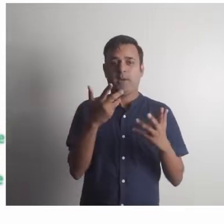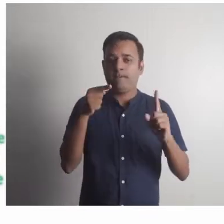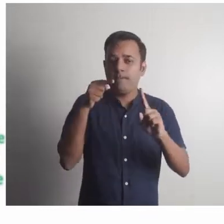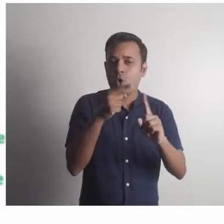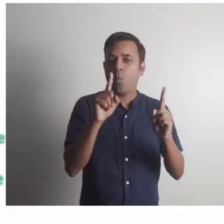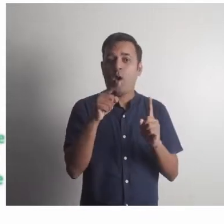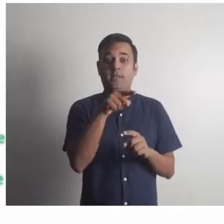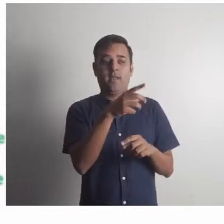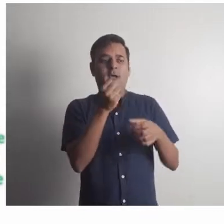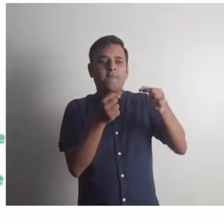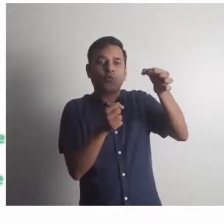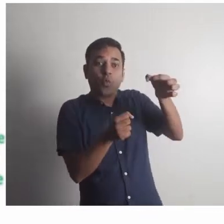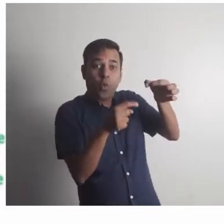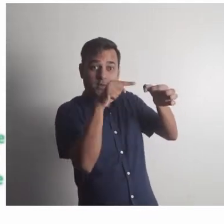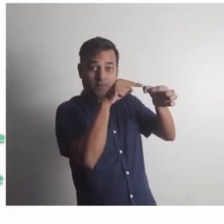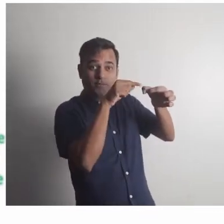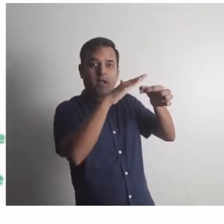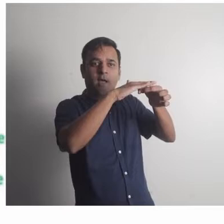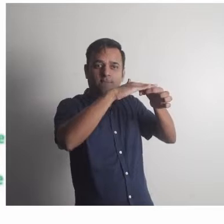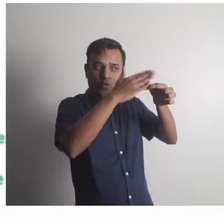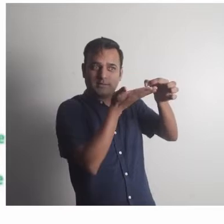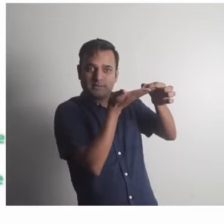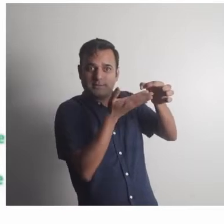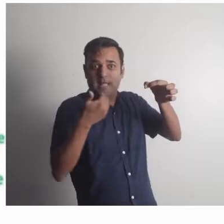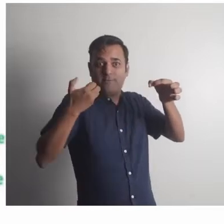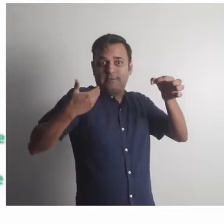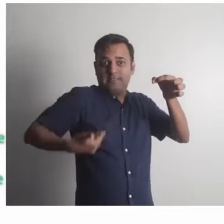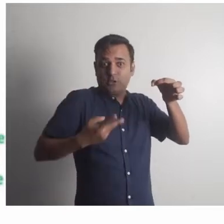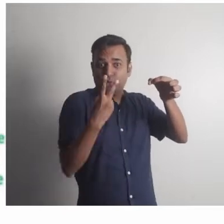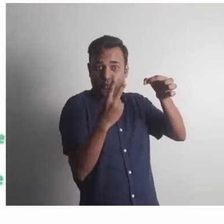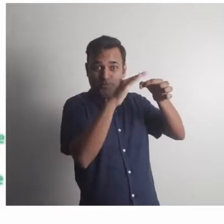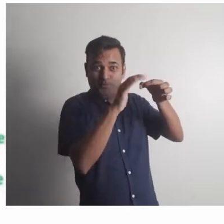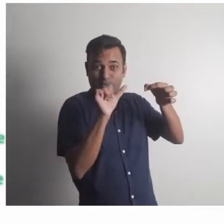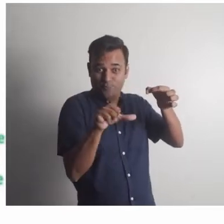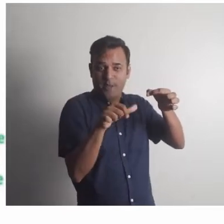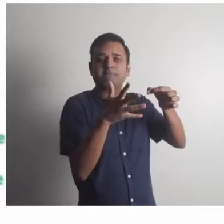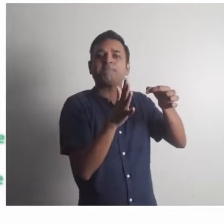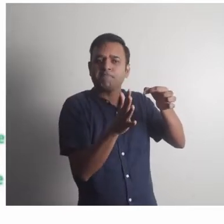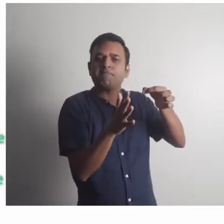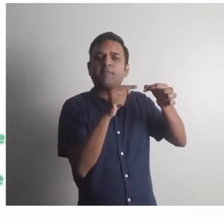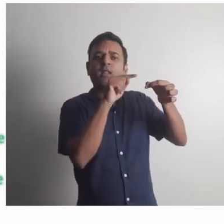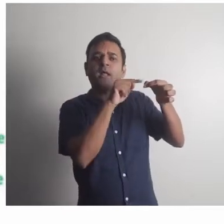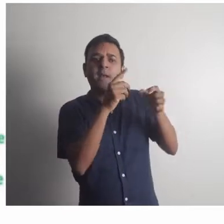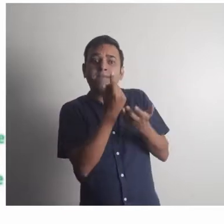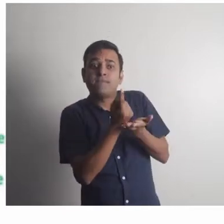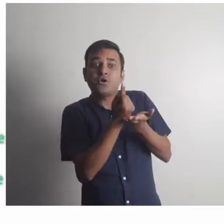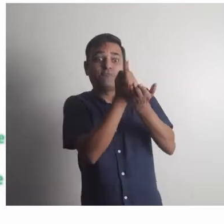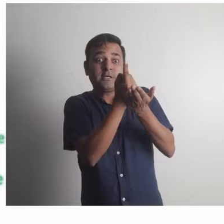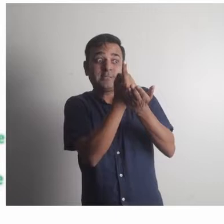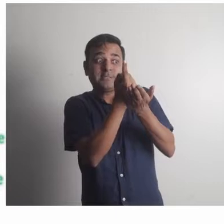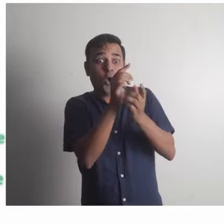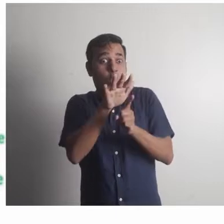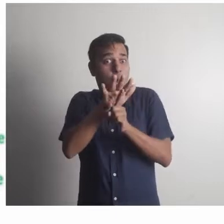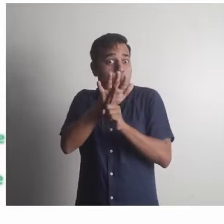the oppression. So the top of the coin, the privilege, what is privilege? Privilege very simply is that advantage that you